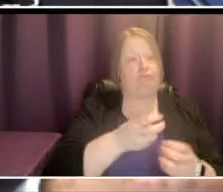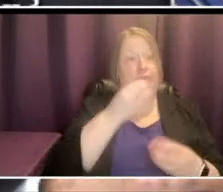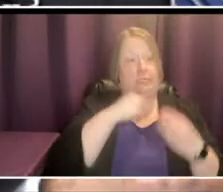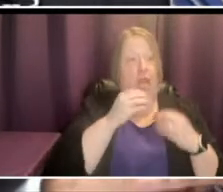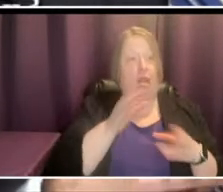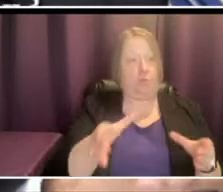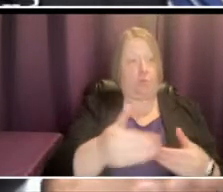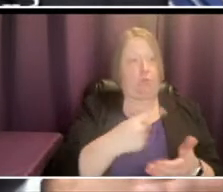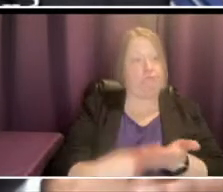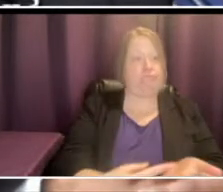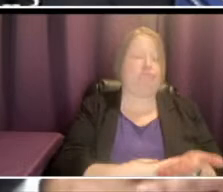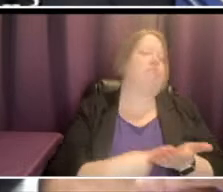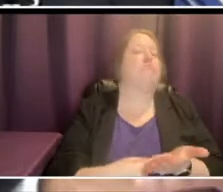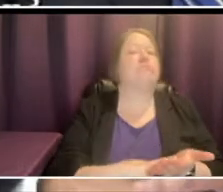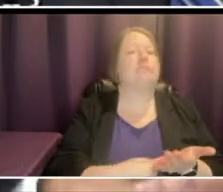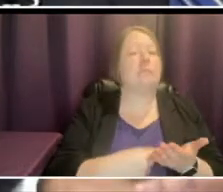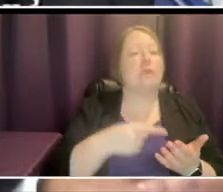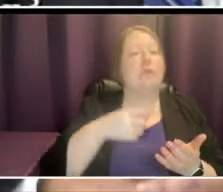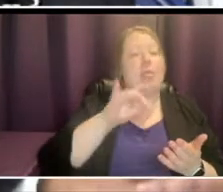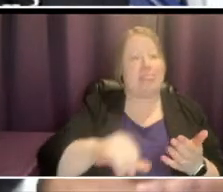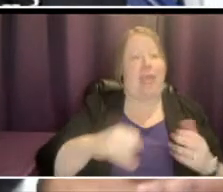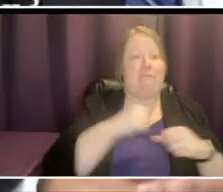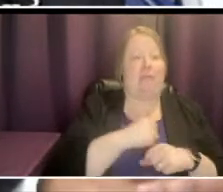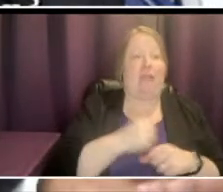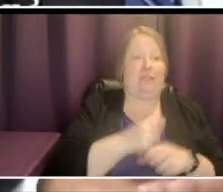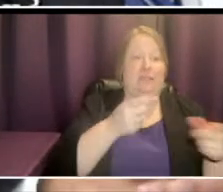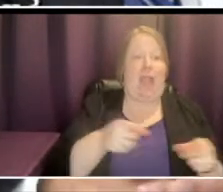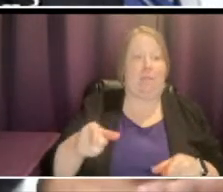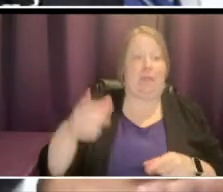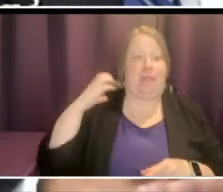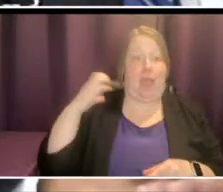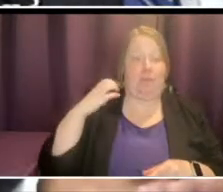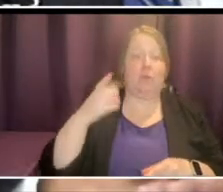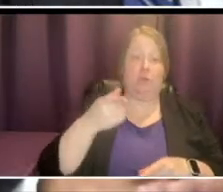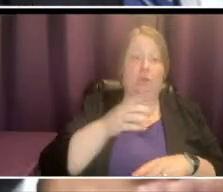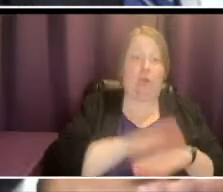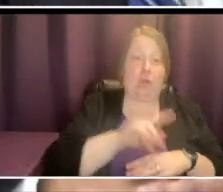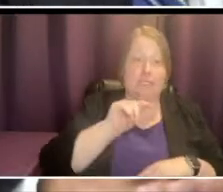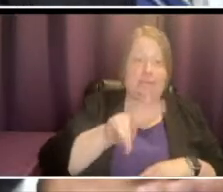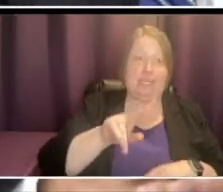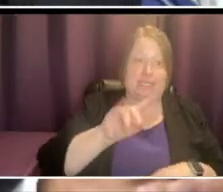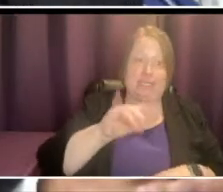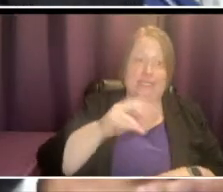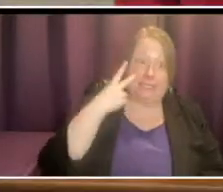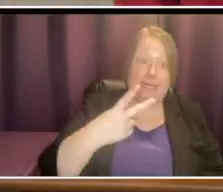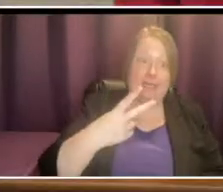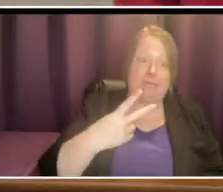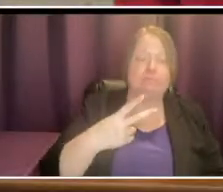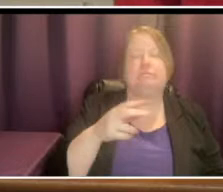was the violence at the Capitol visible on the screen on the television? Yes.